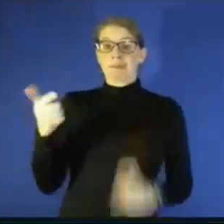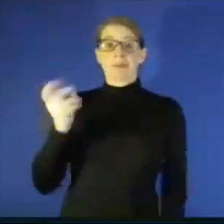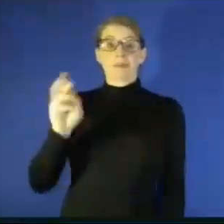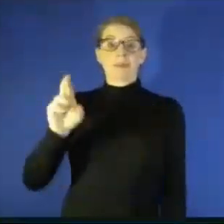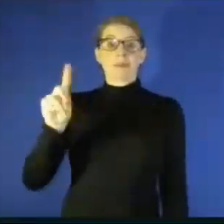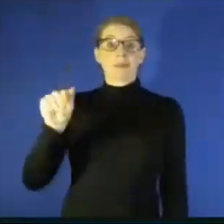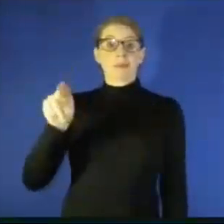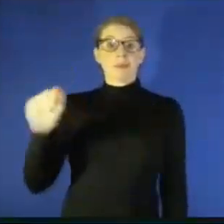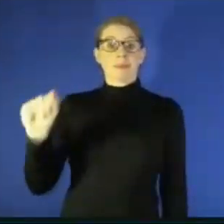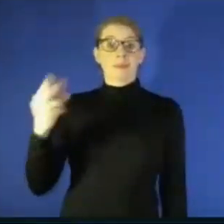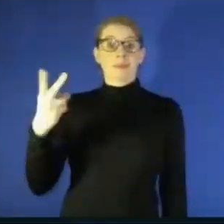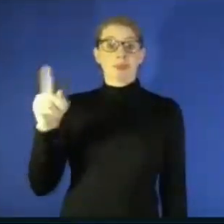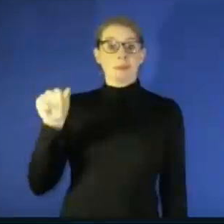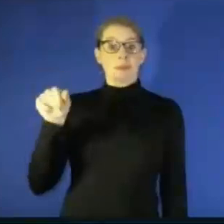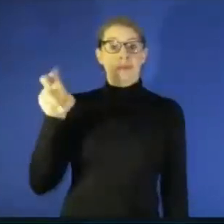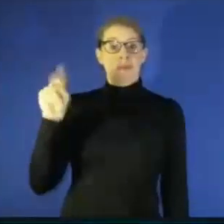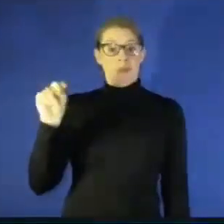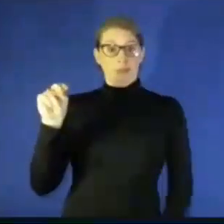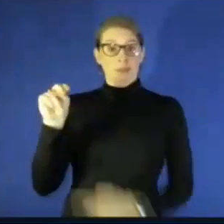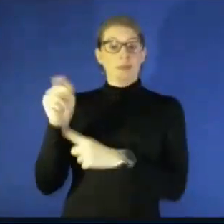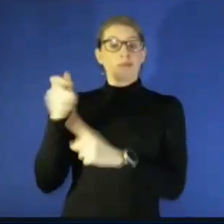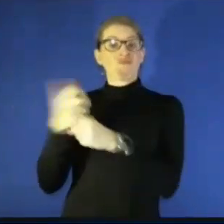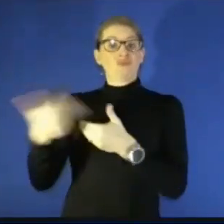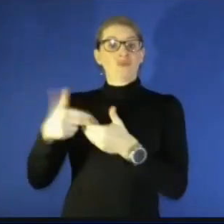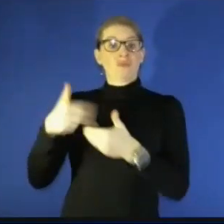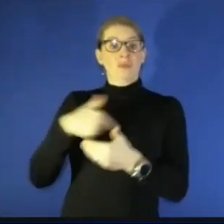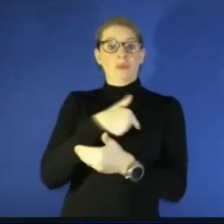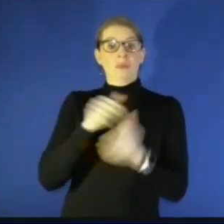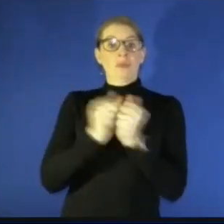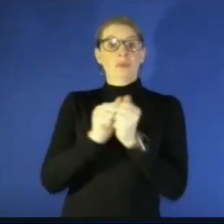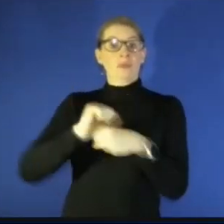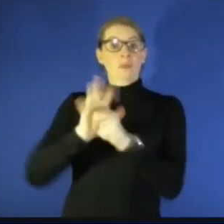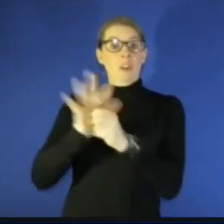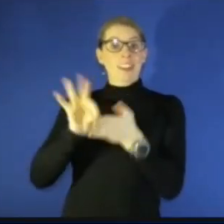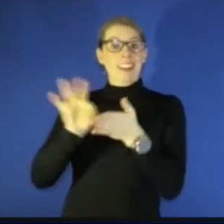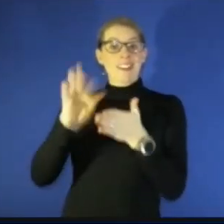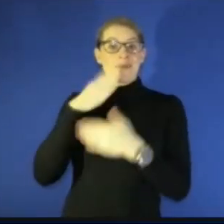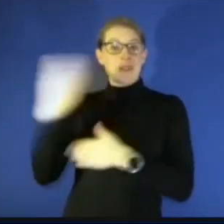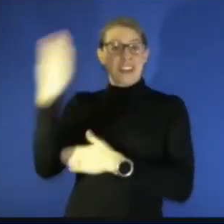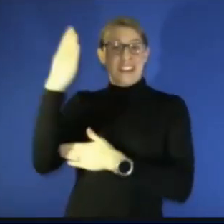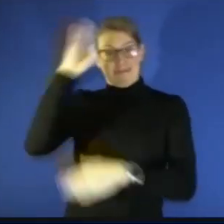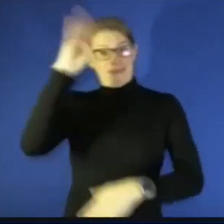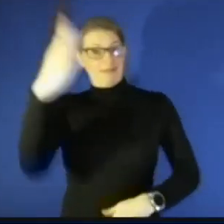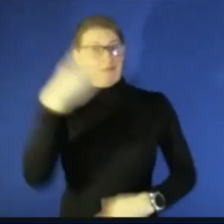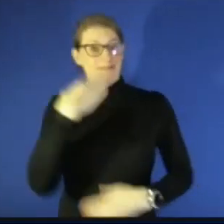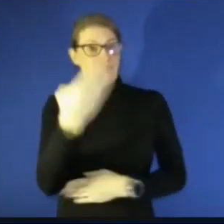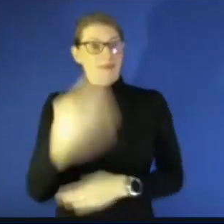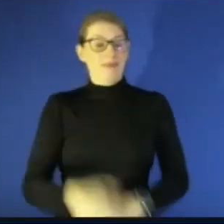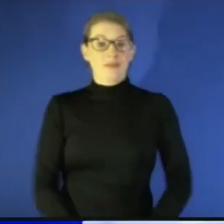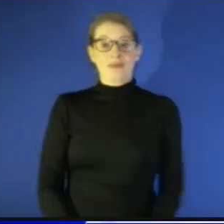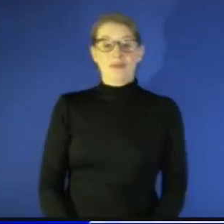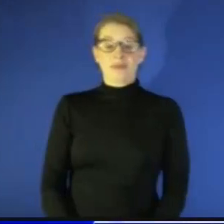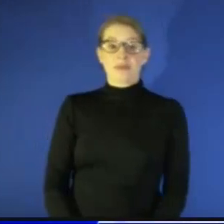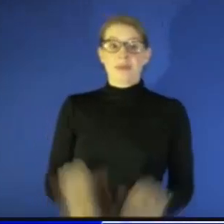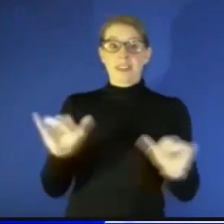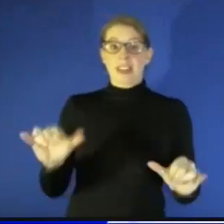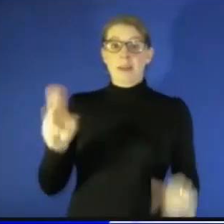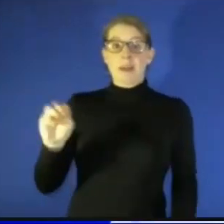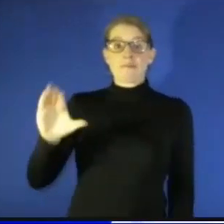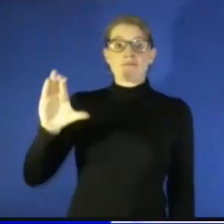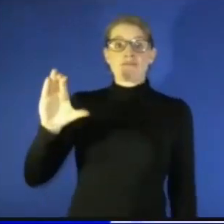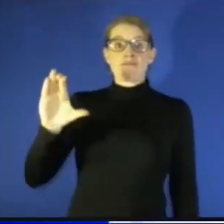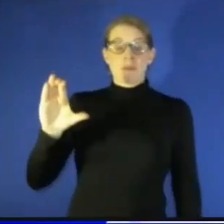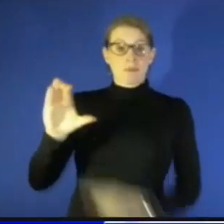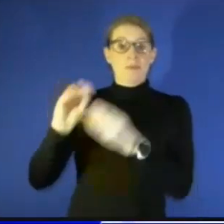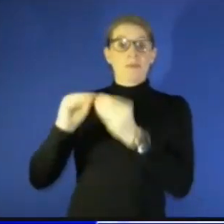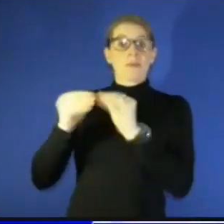Infection Prevention and Control. He's joining us with our COVID count. Good morning to you. Yeah, hi. Hi. And just like those MARC numbers, our hospitalizations